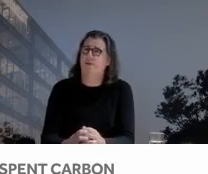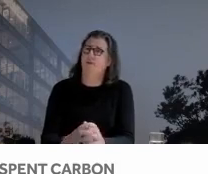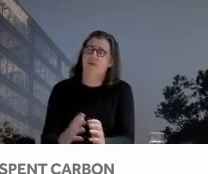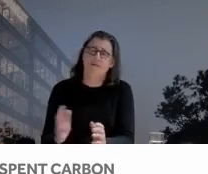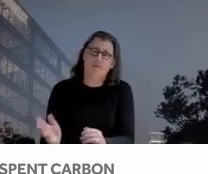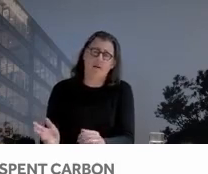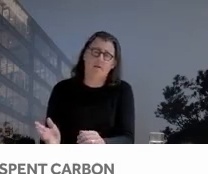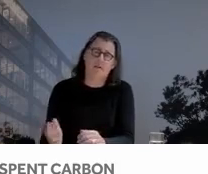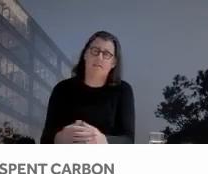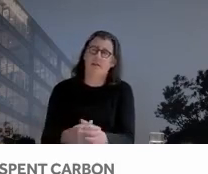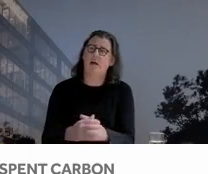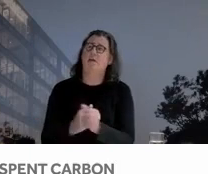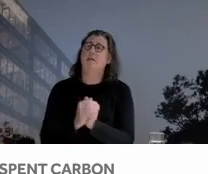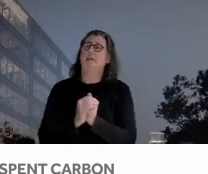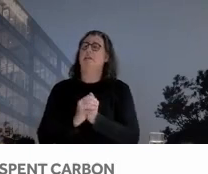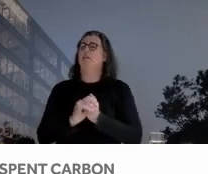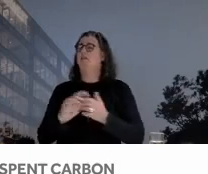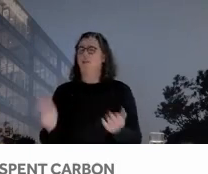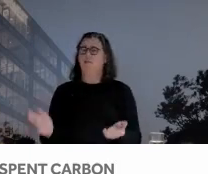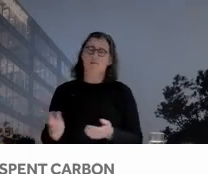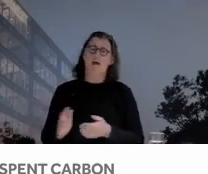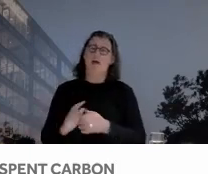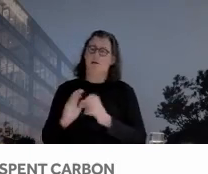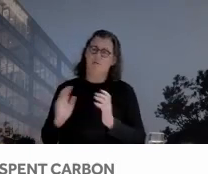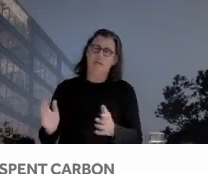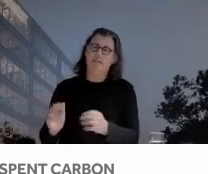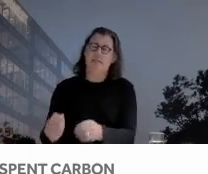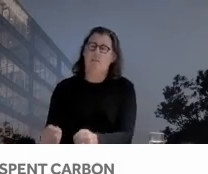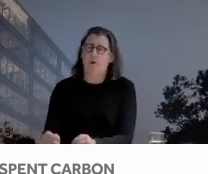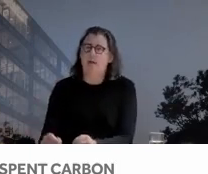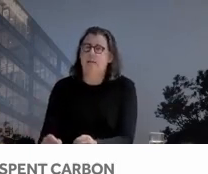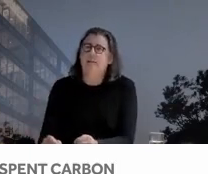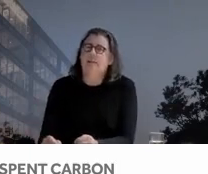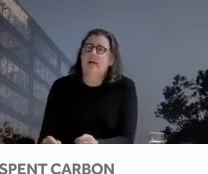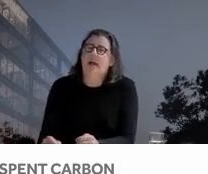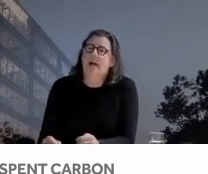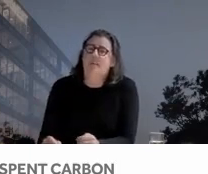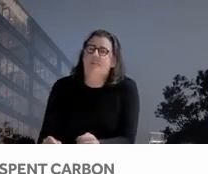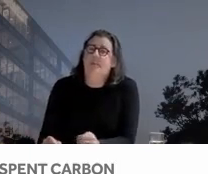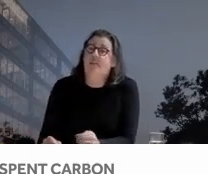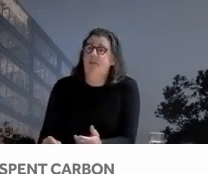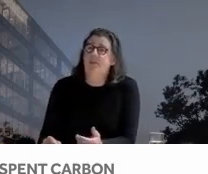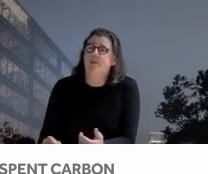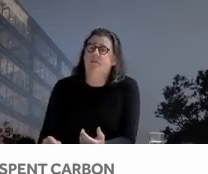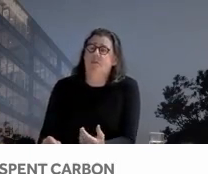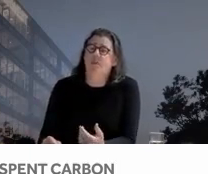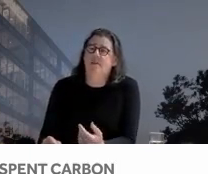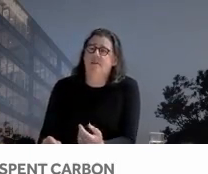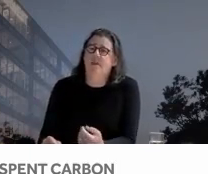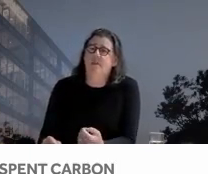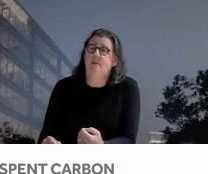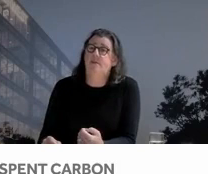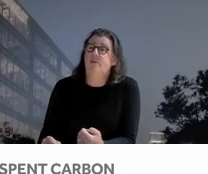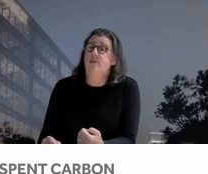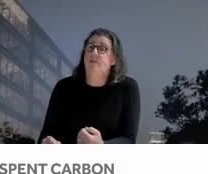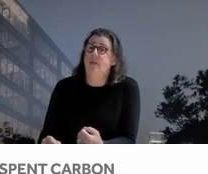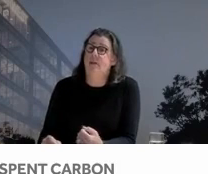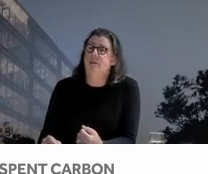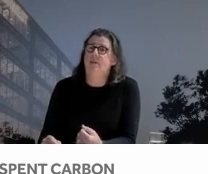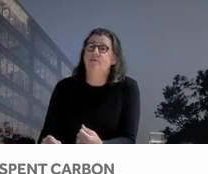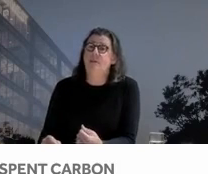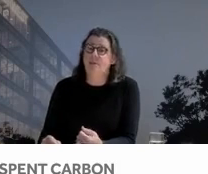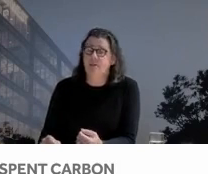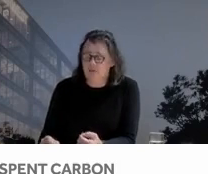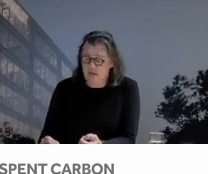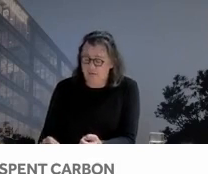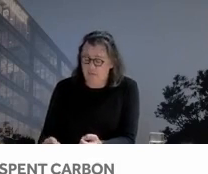future, 5-star Green Star, using green power, really set up well, that only used 4,000 square meters of structural